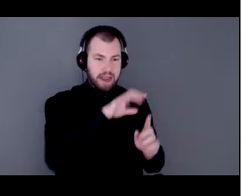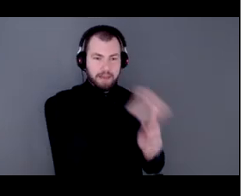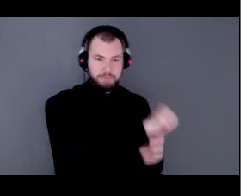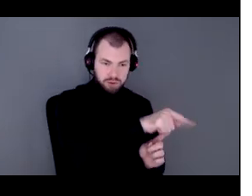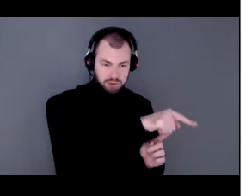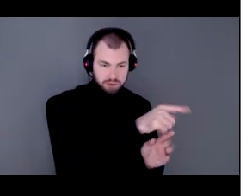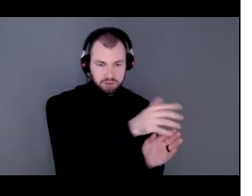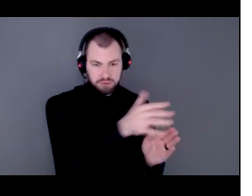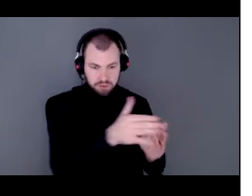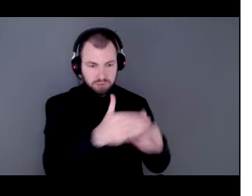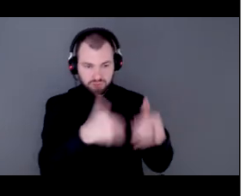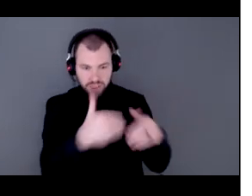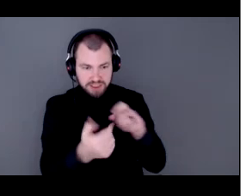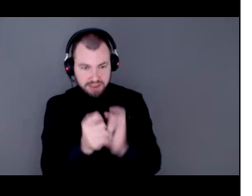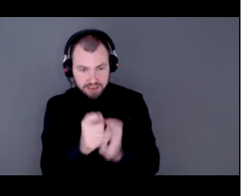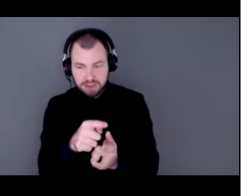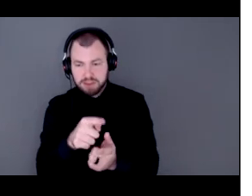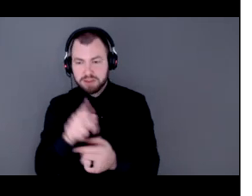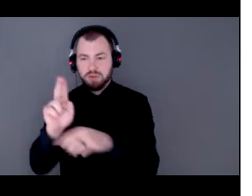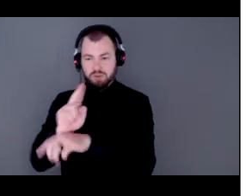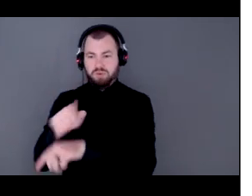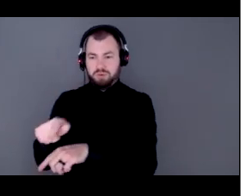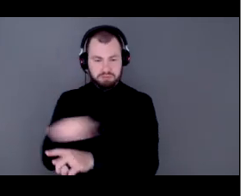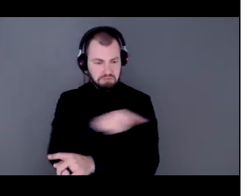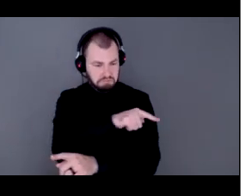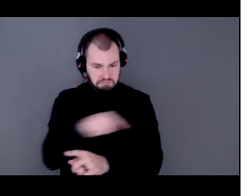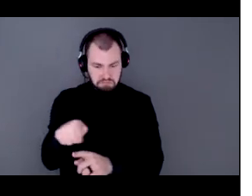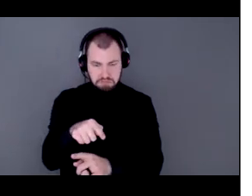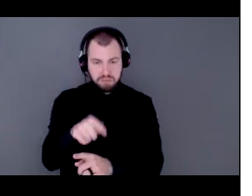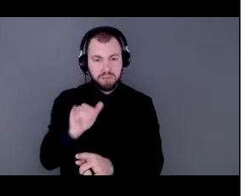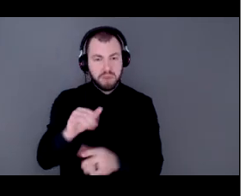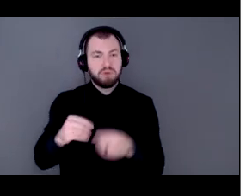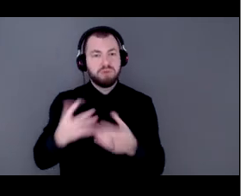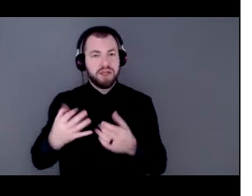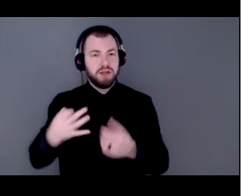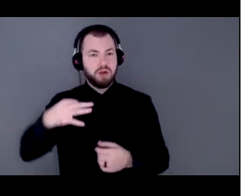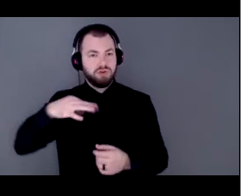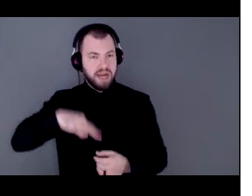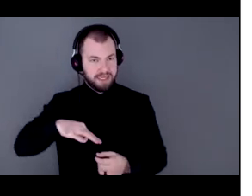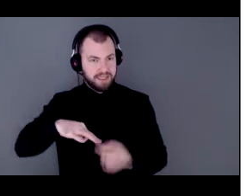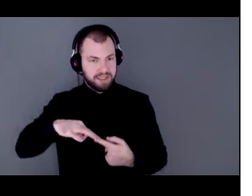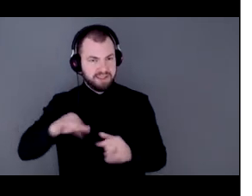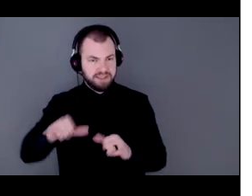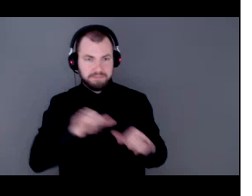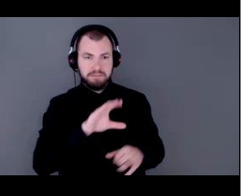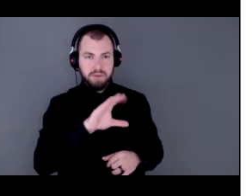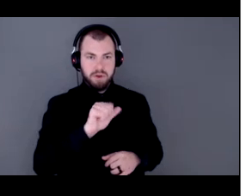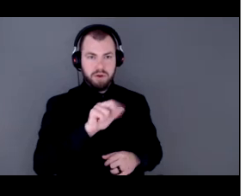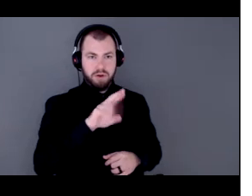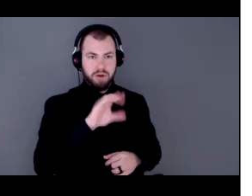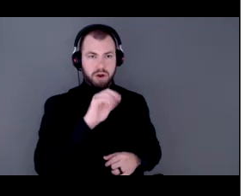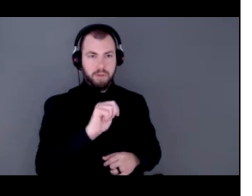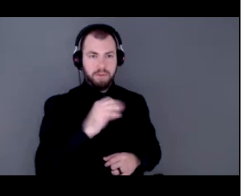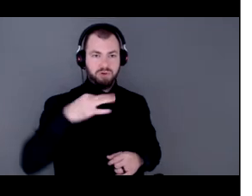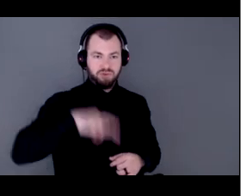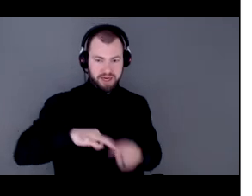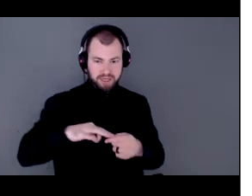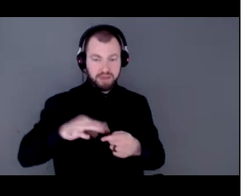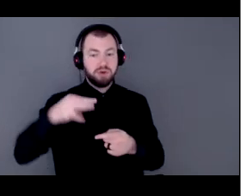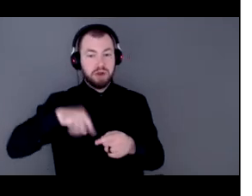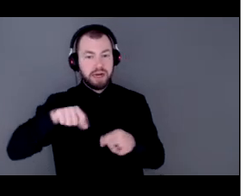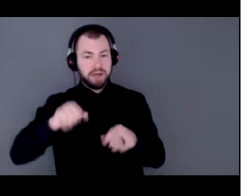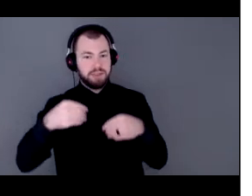point in which it was used. And then that creates a credit, just like carbon credits, that can be sold. And so we're looking